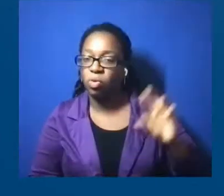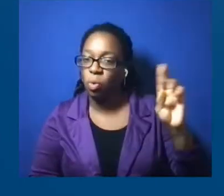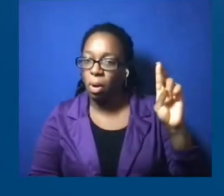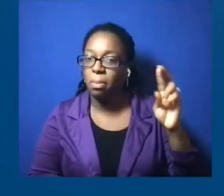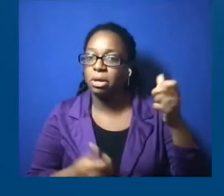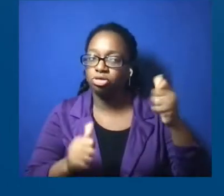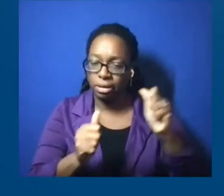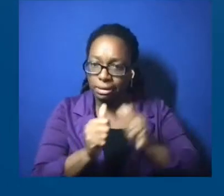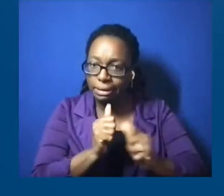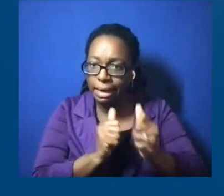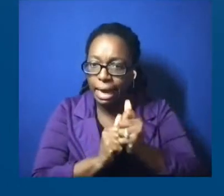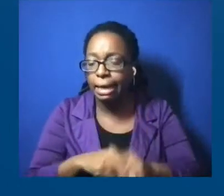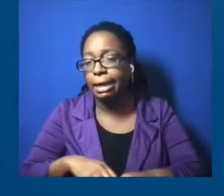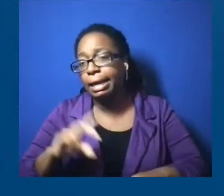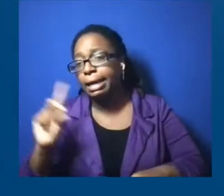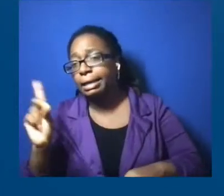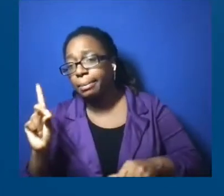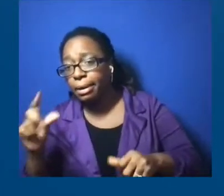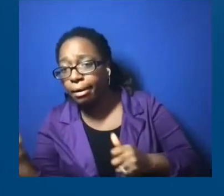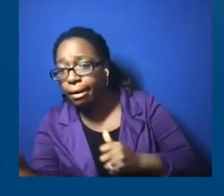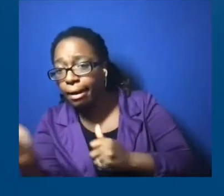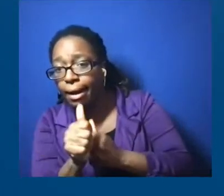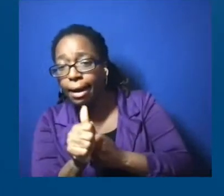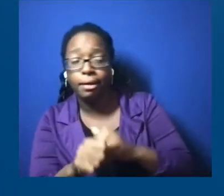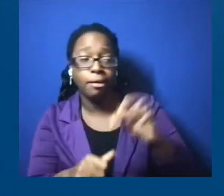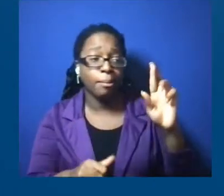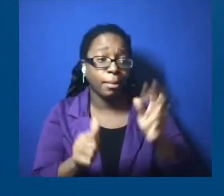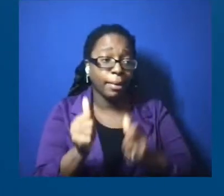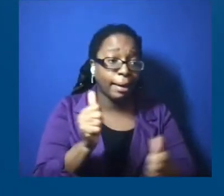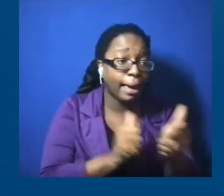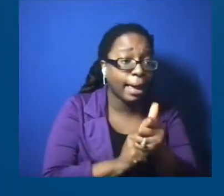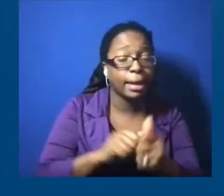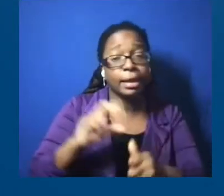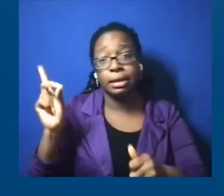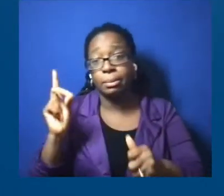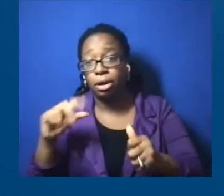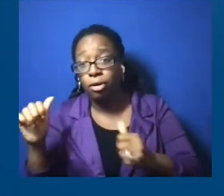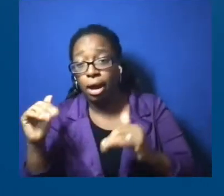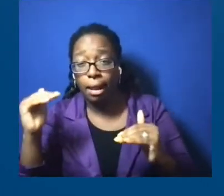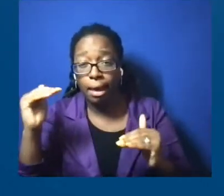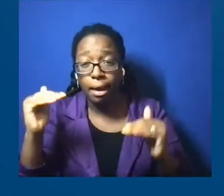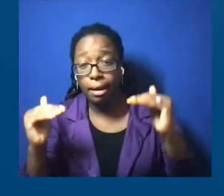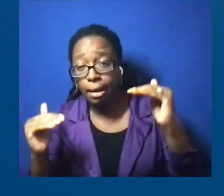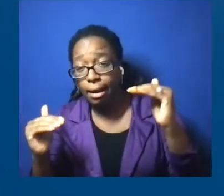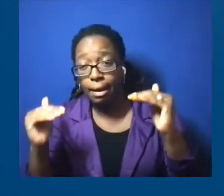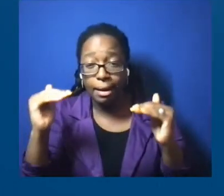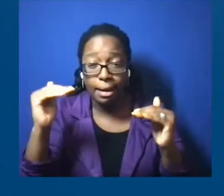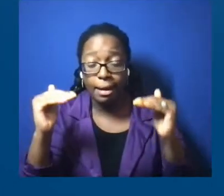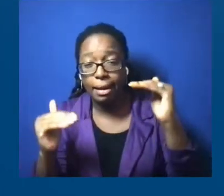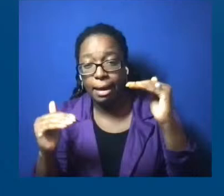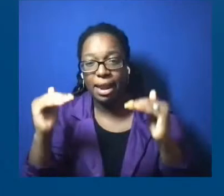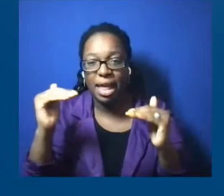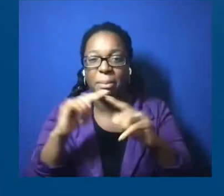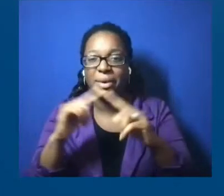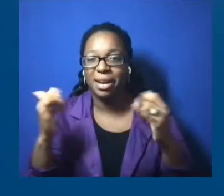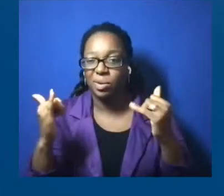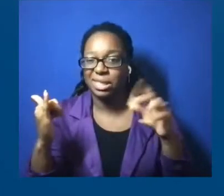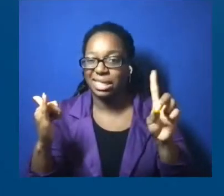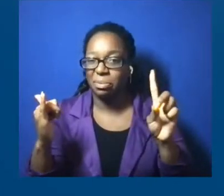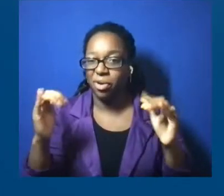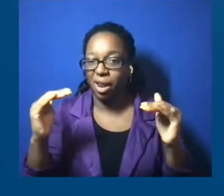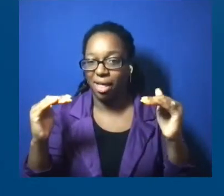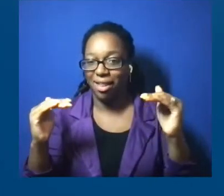ahead, Republicans ahead. But it's going to close, I think, with seeing one more shift. Democrats ahead in the closing day.